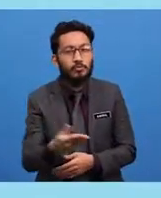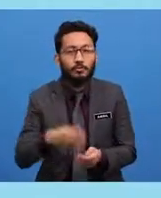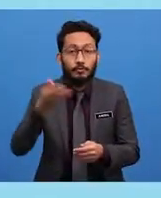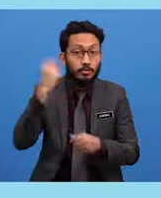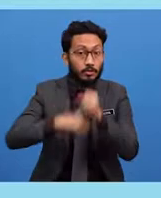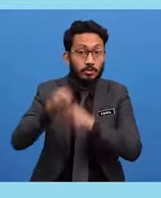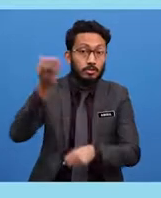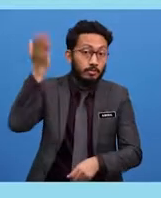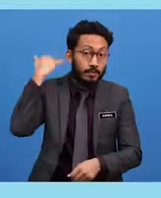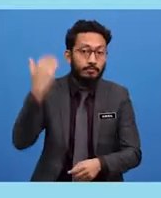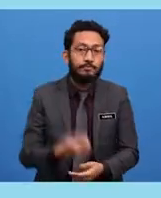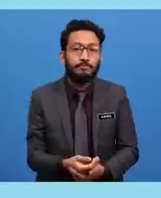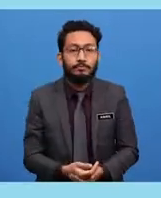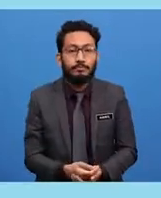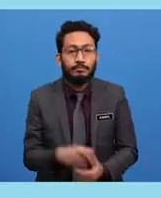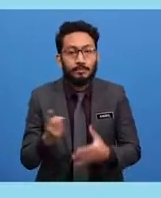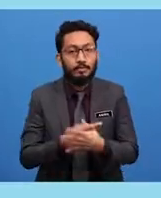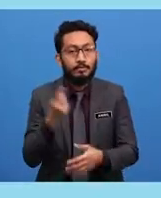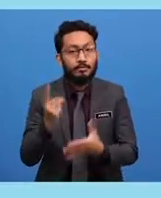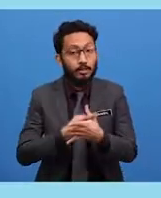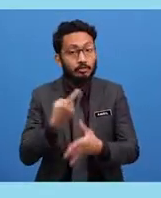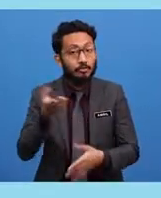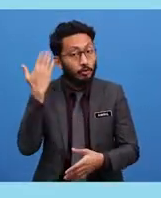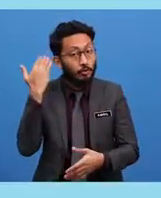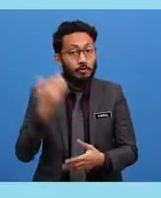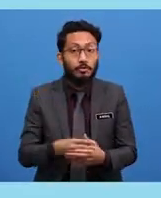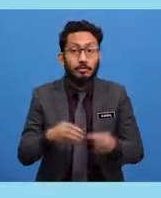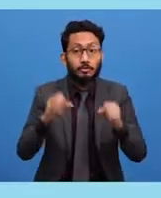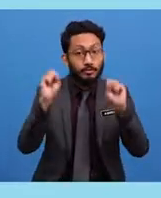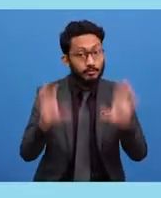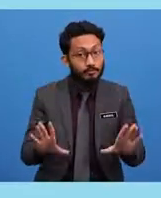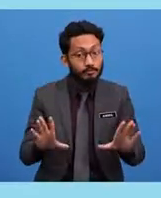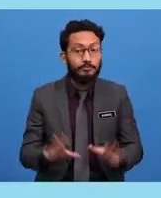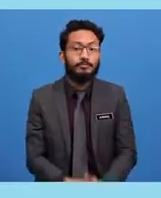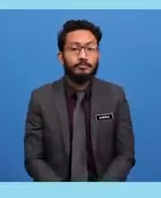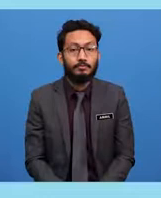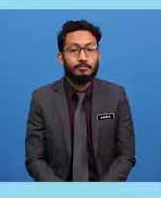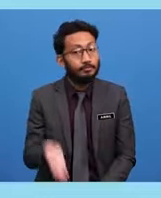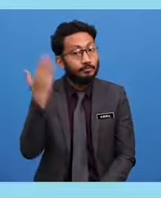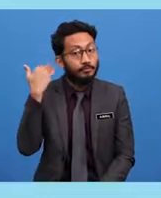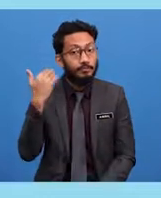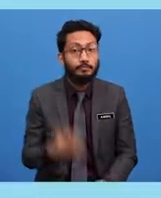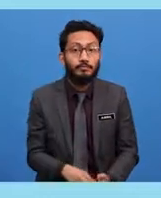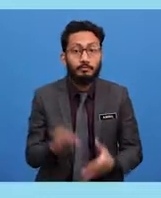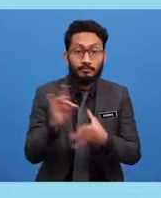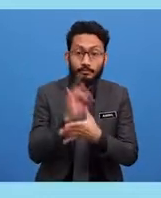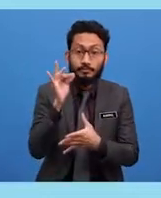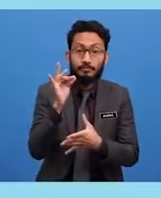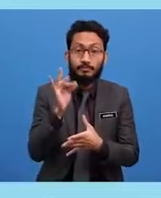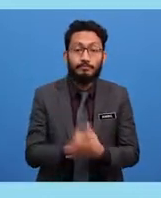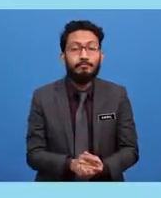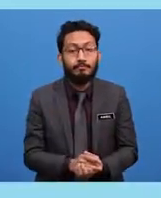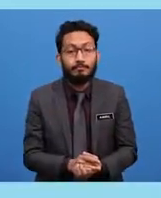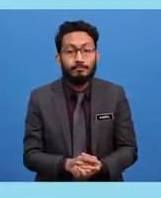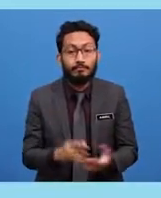year, last month, last Sunday, and last August.